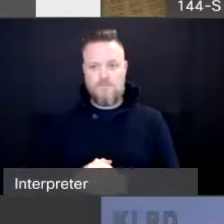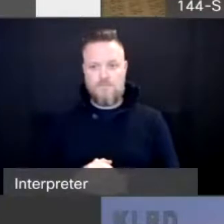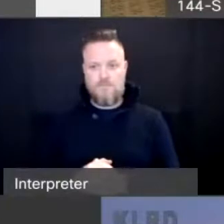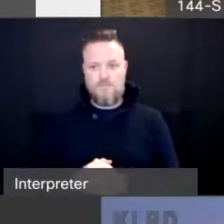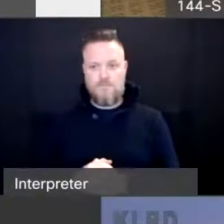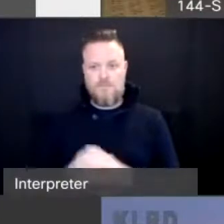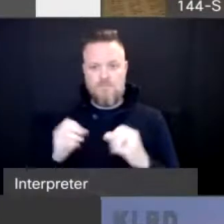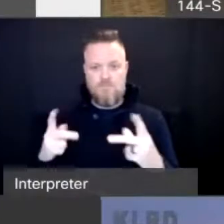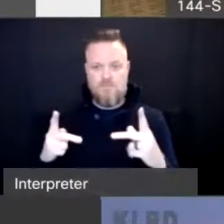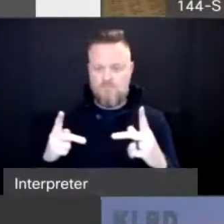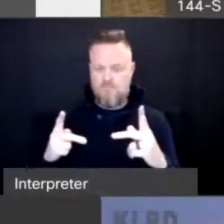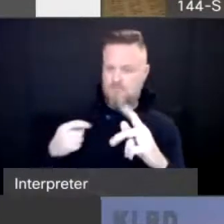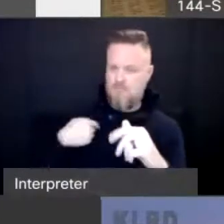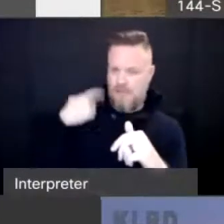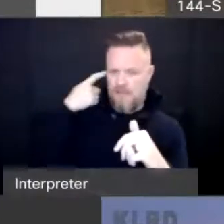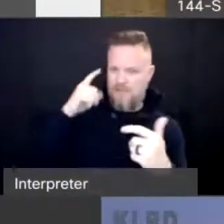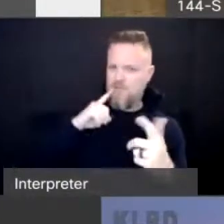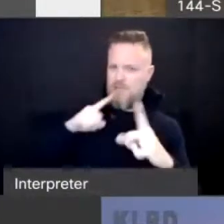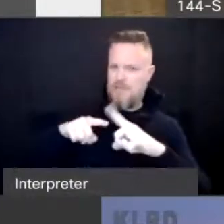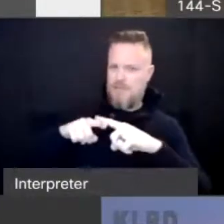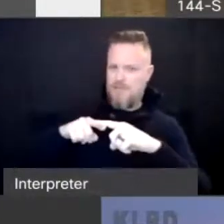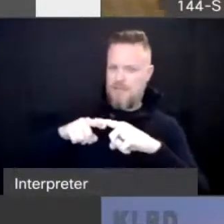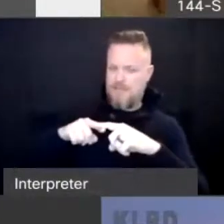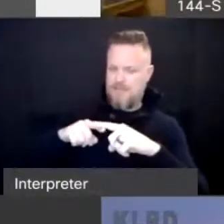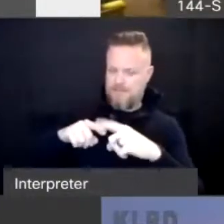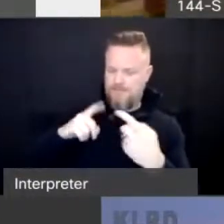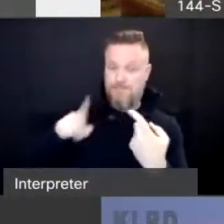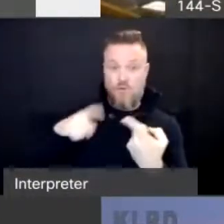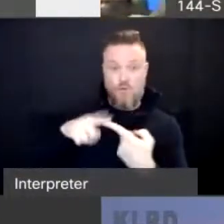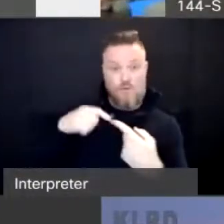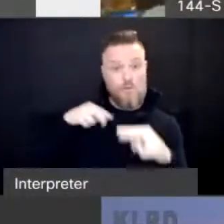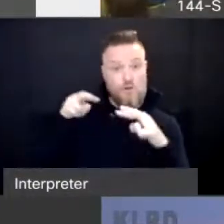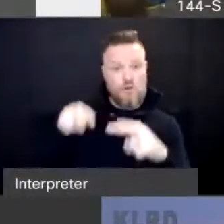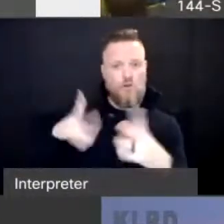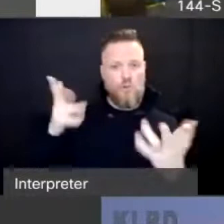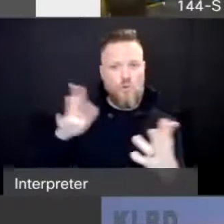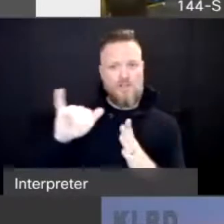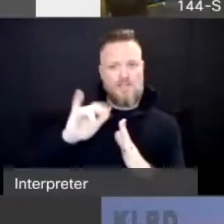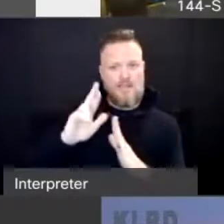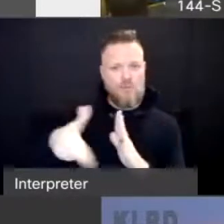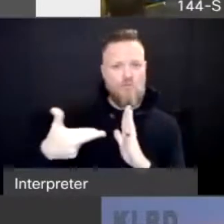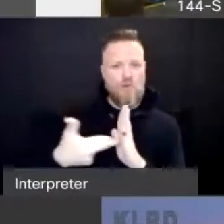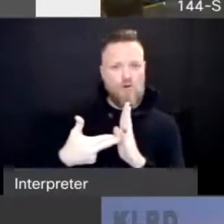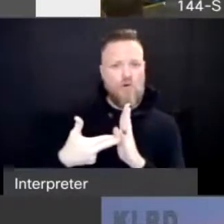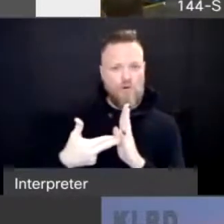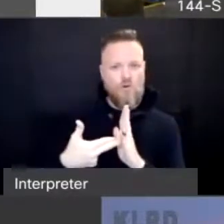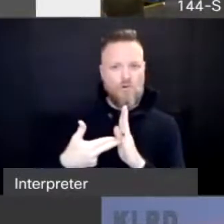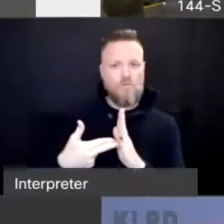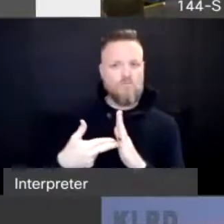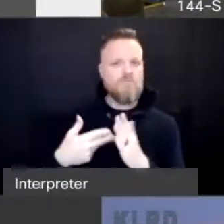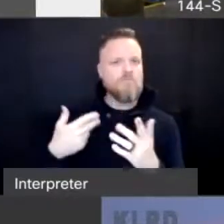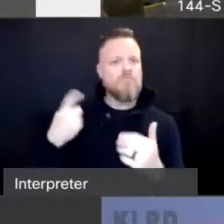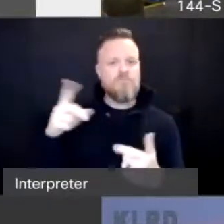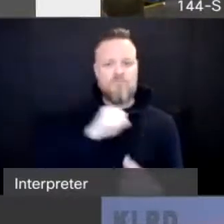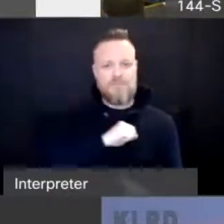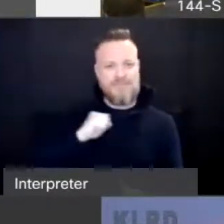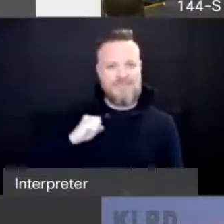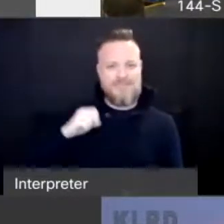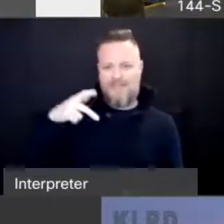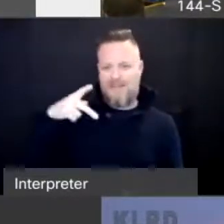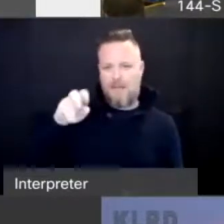I think, again, it depends on when we are looking at what that role is, because we do, as was pointed out by Senator